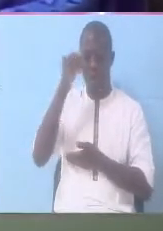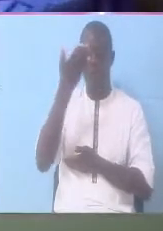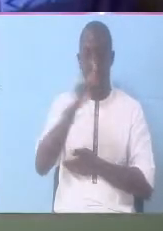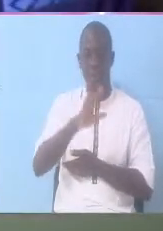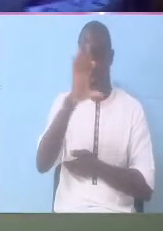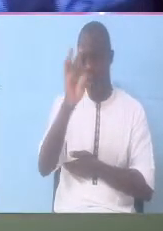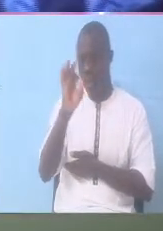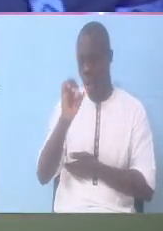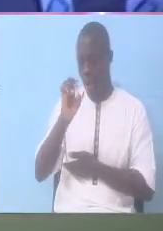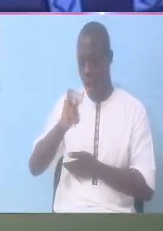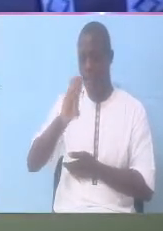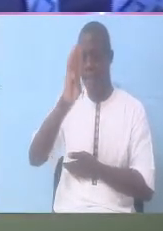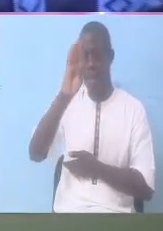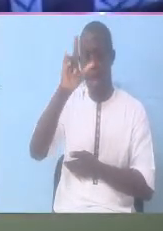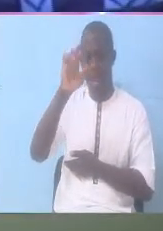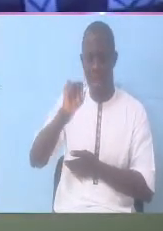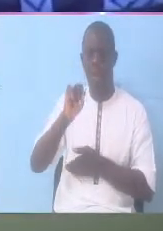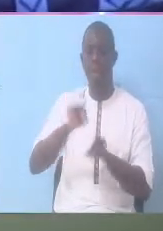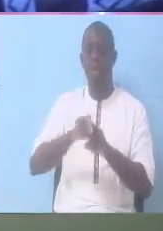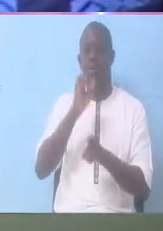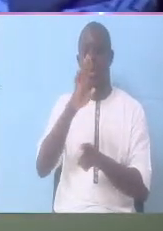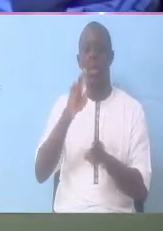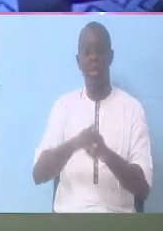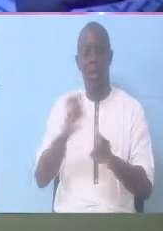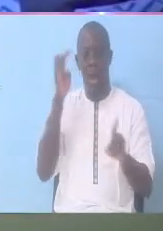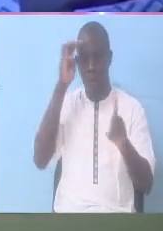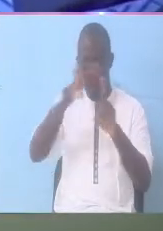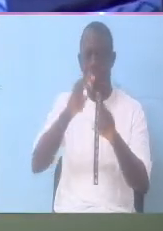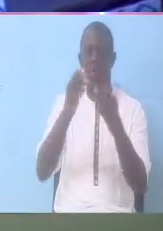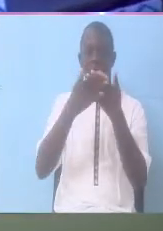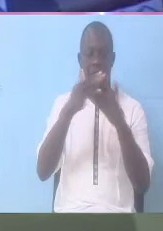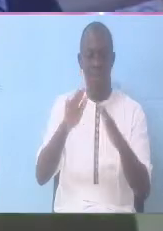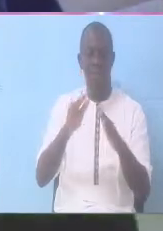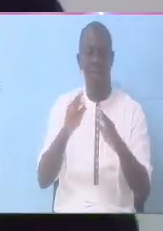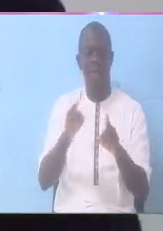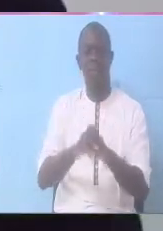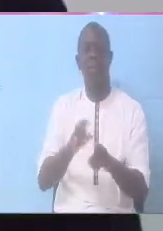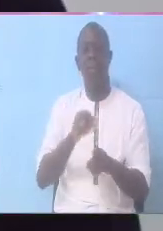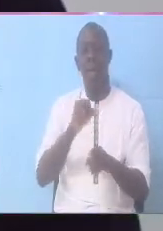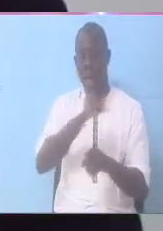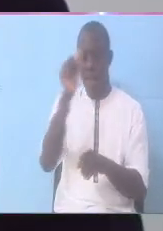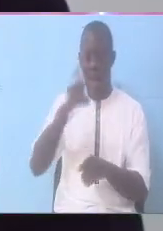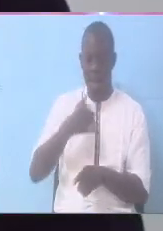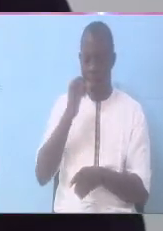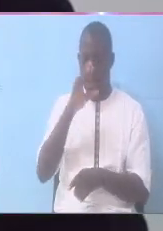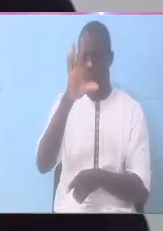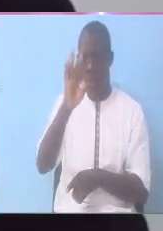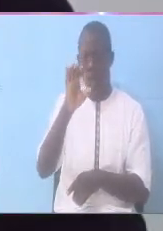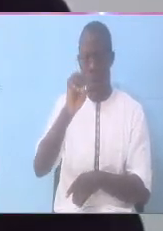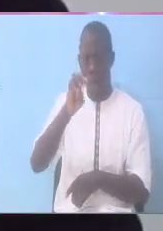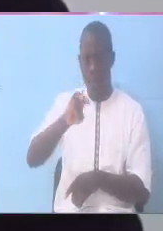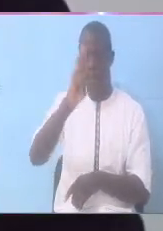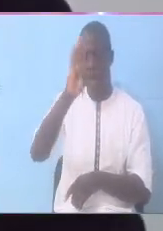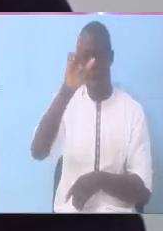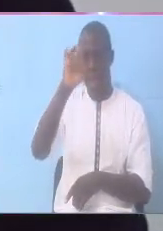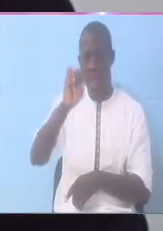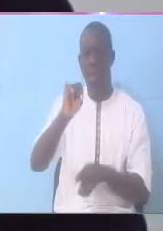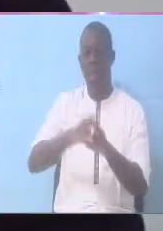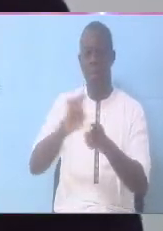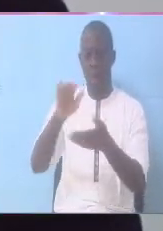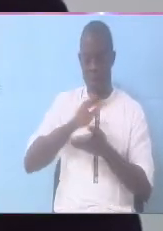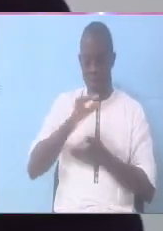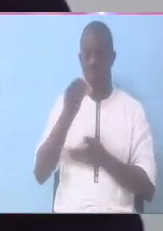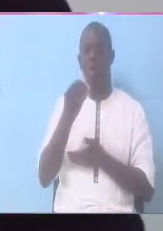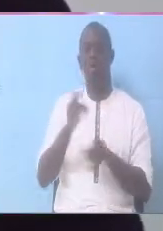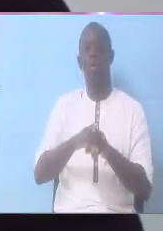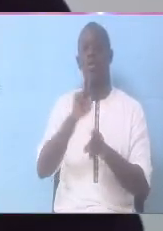mission accomplished. And I opened the gate for Tumbul to come in. And I said, Tumbul received money. You telling me to say that Yaya Jammeh give the orders